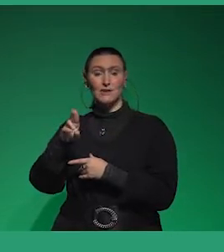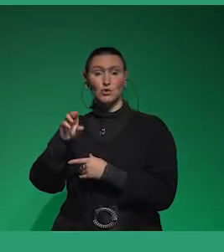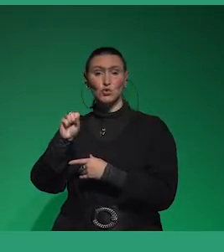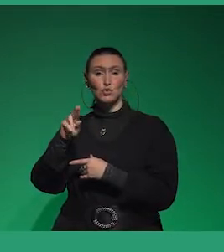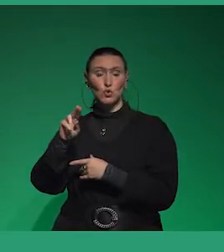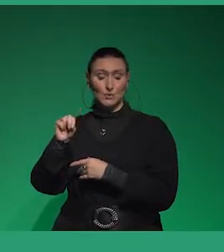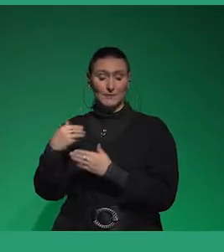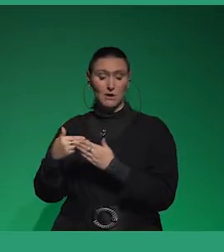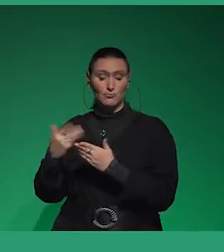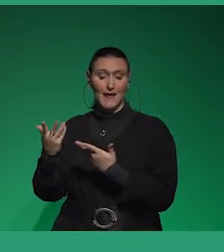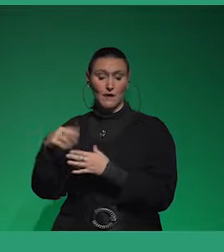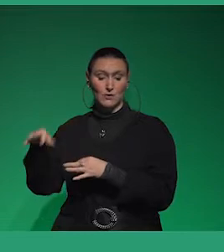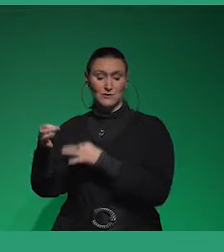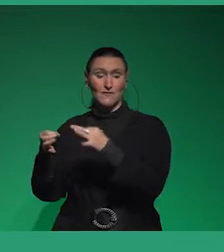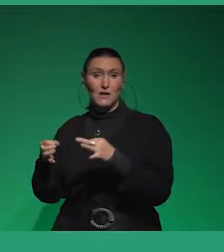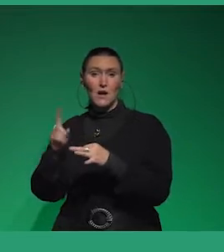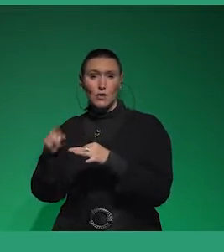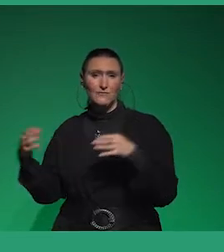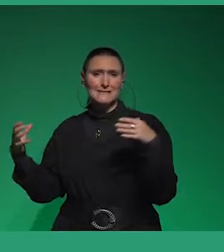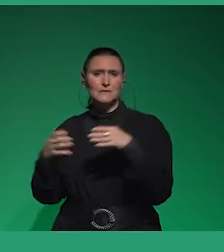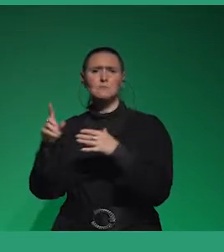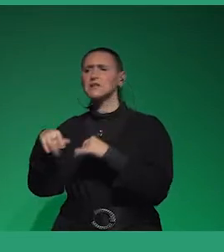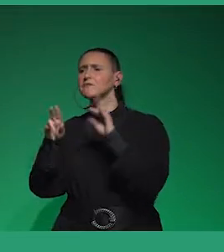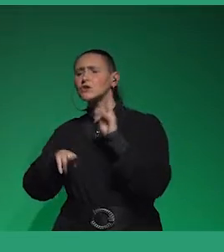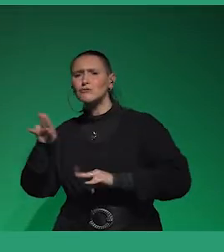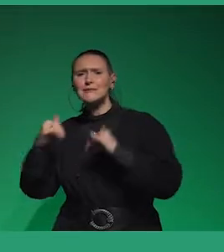stakeholders in the national level and some institution